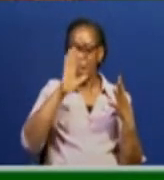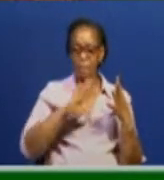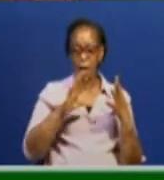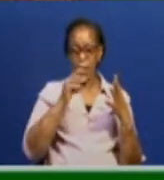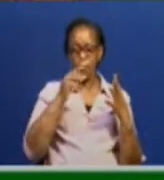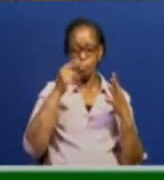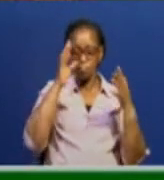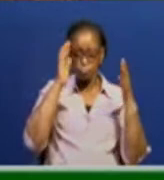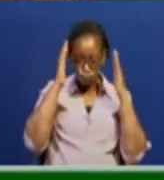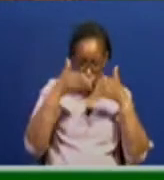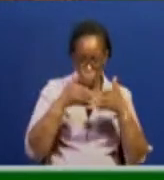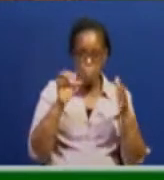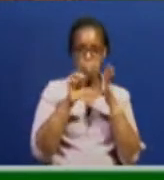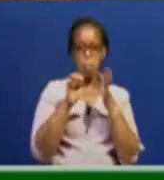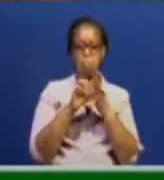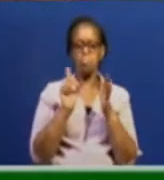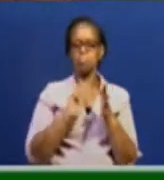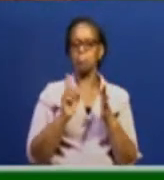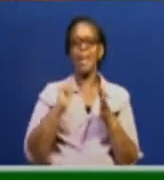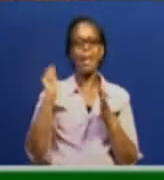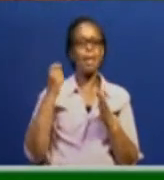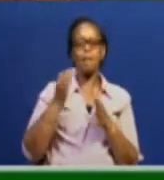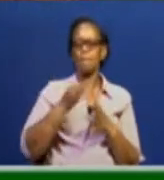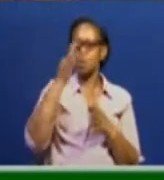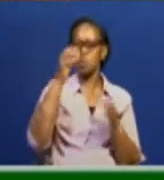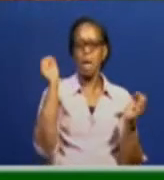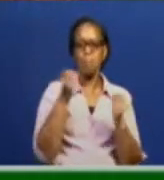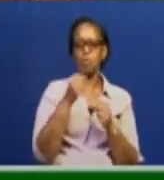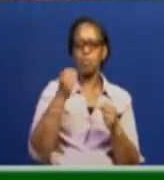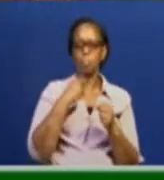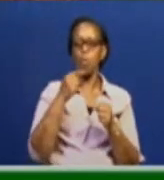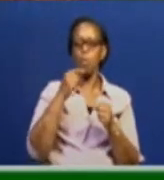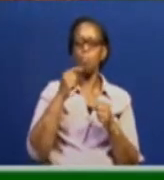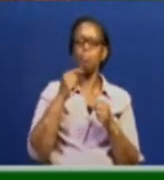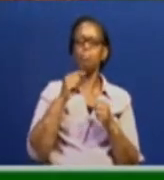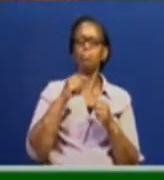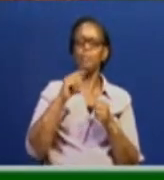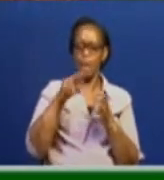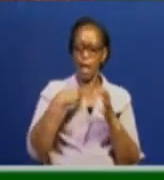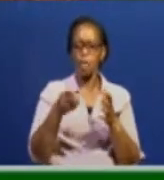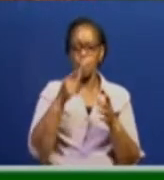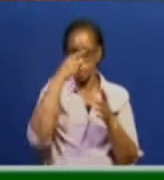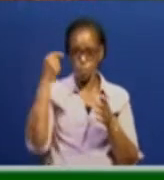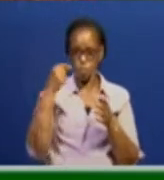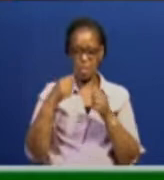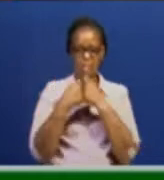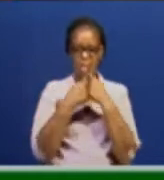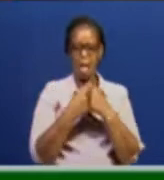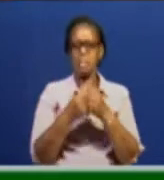and Kenya's destiny cannot be derailed by our challenges.